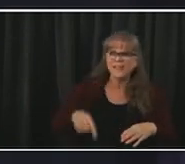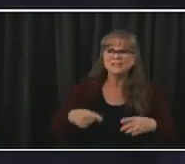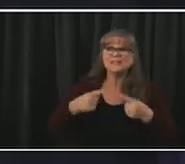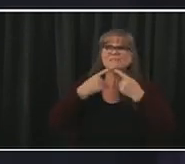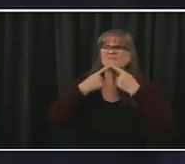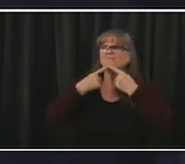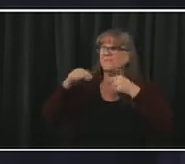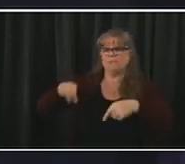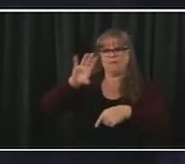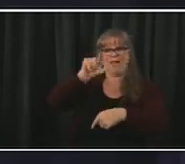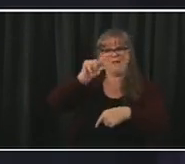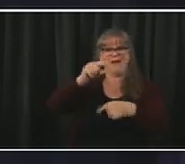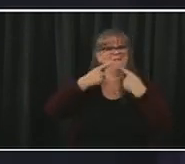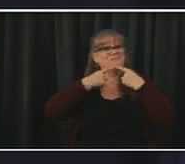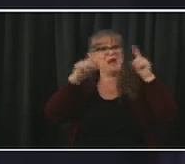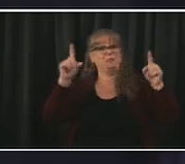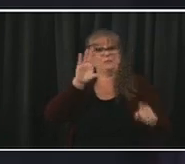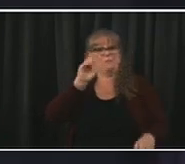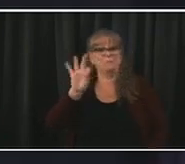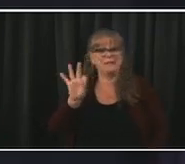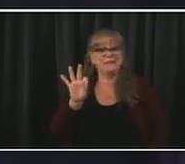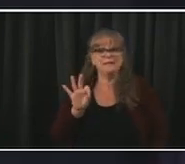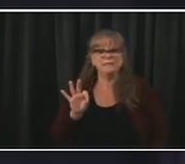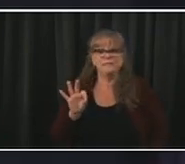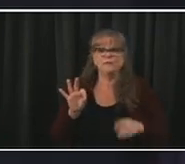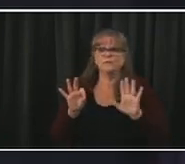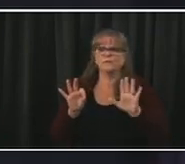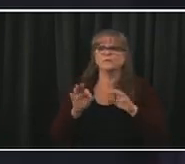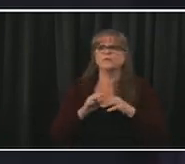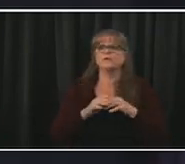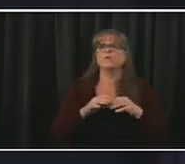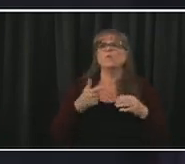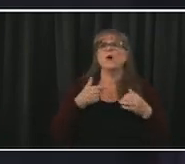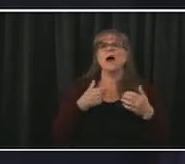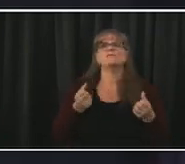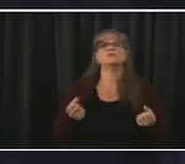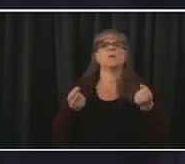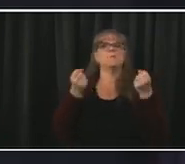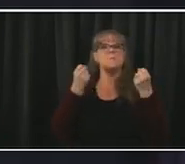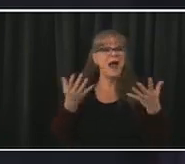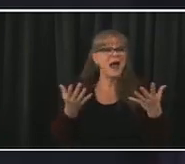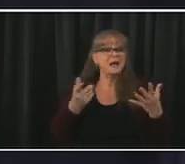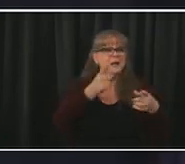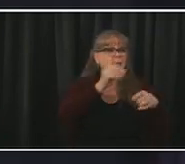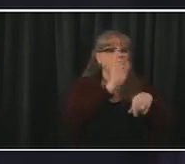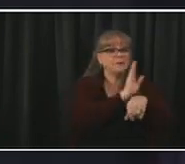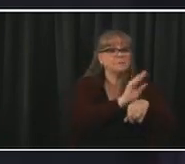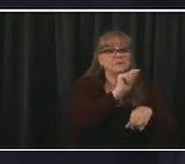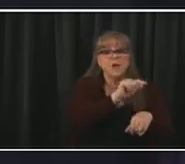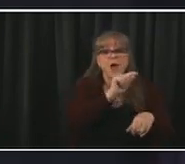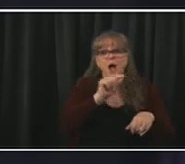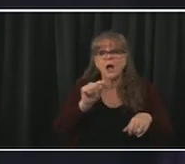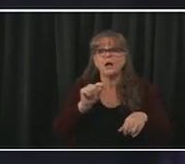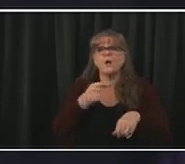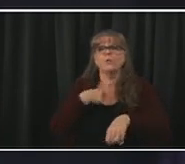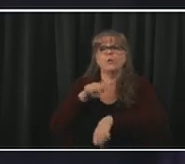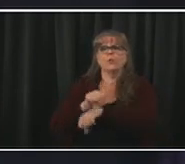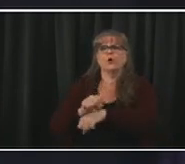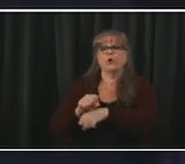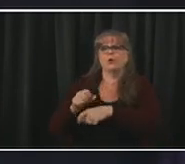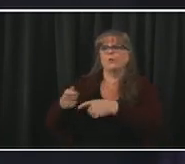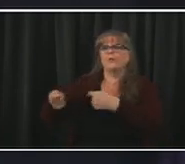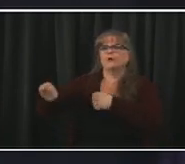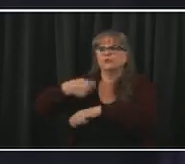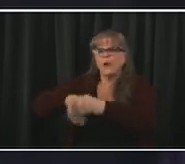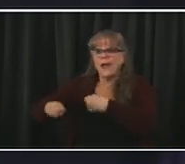on expanding markets for Colorado beef products. We've worked on trade deals with Taiwan, where we had the Taiwan